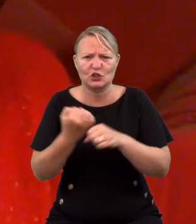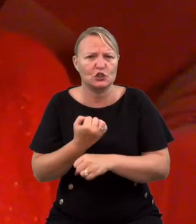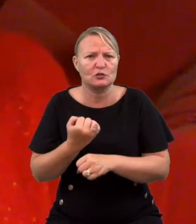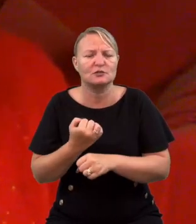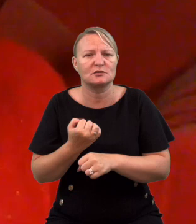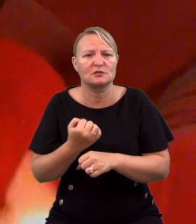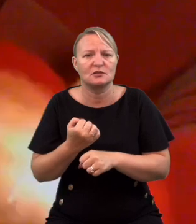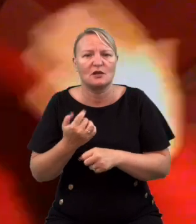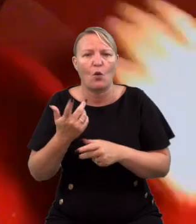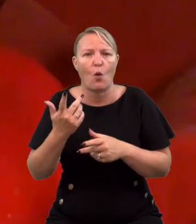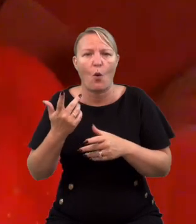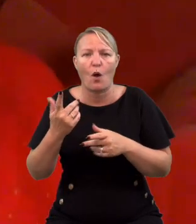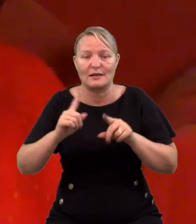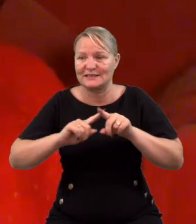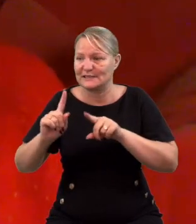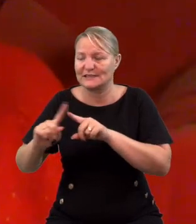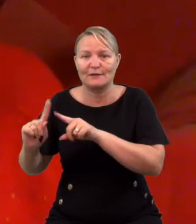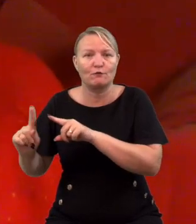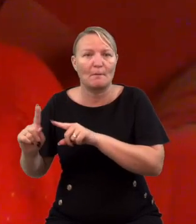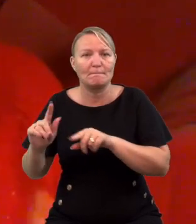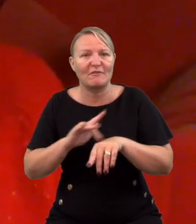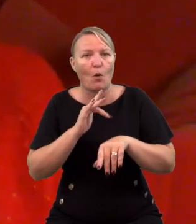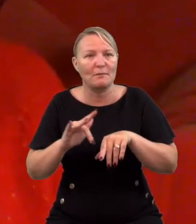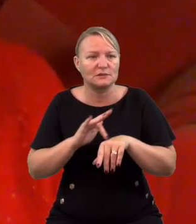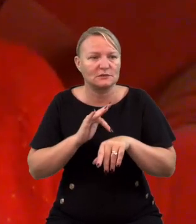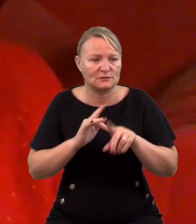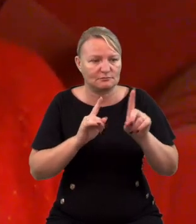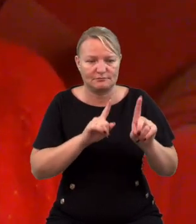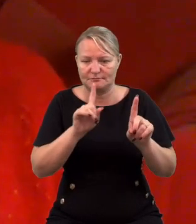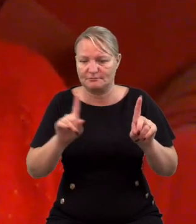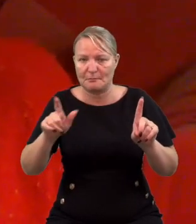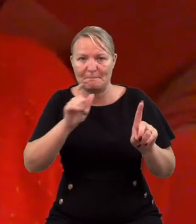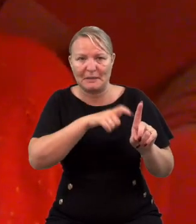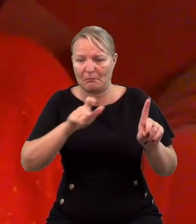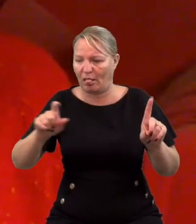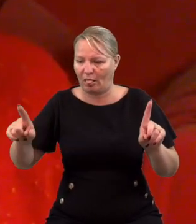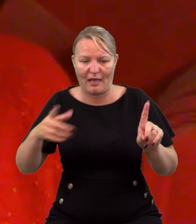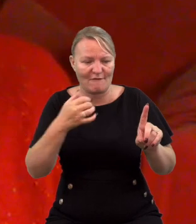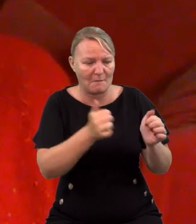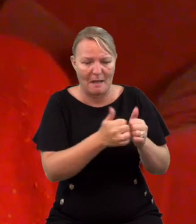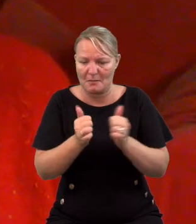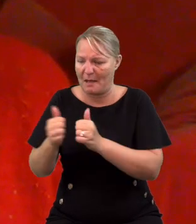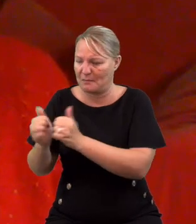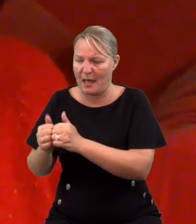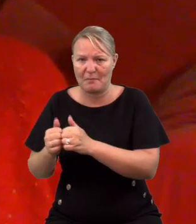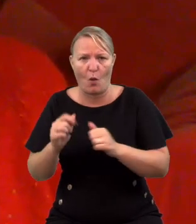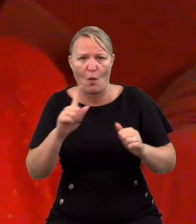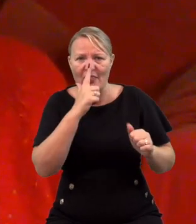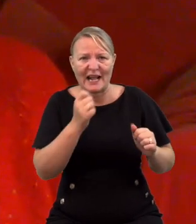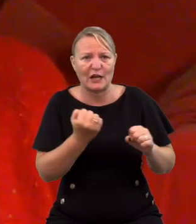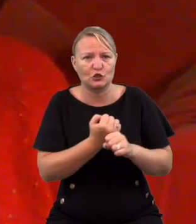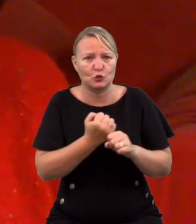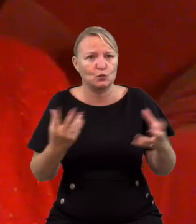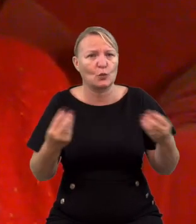a piece of paper can do if you have multiple performers playing with it. See what a piece of fabric can do. I think